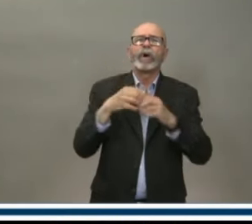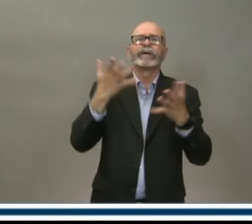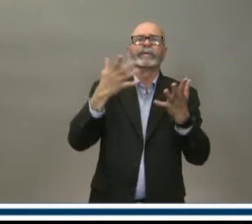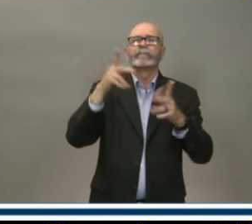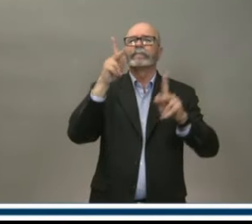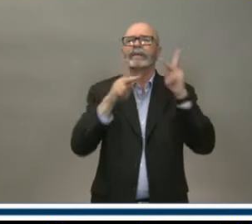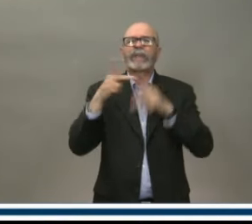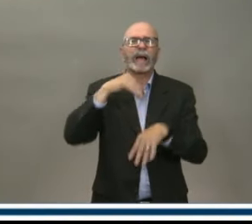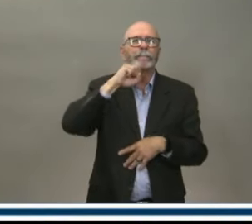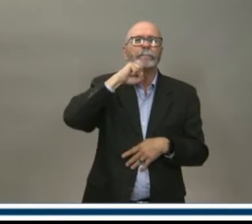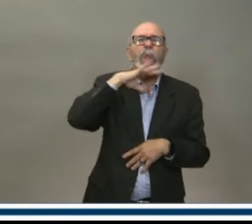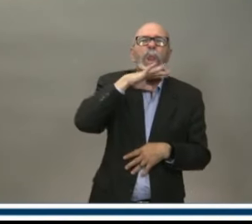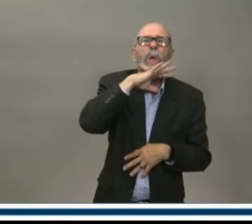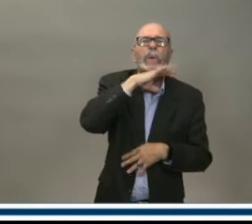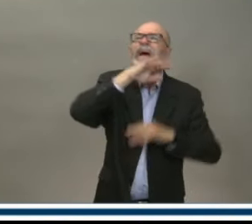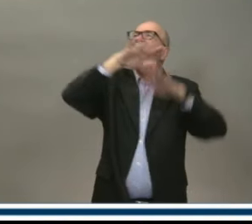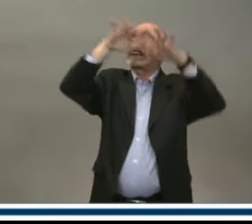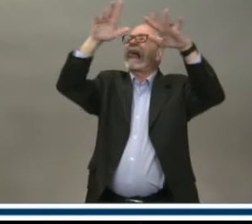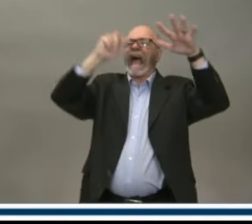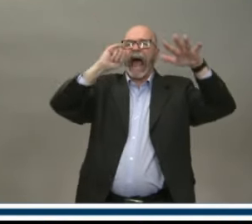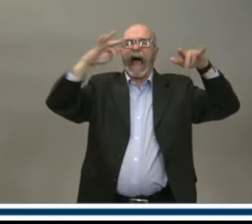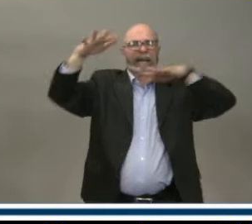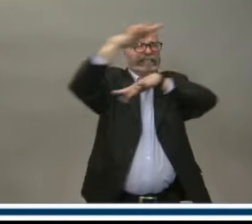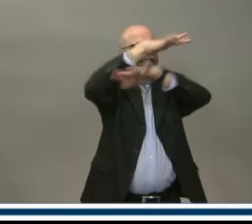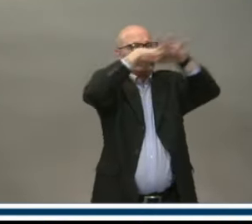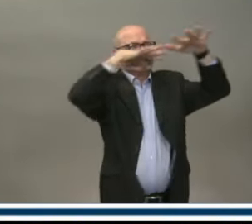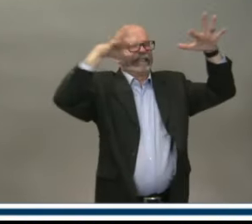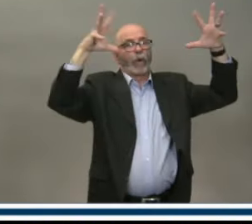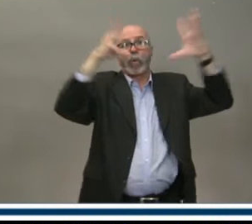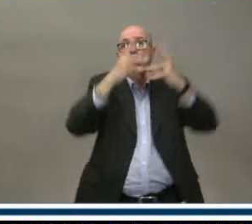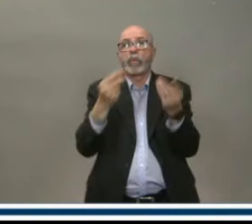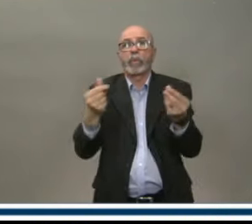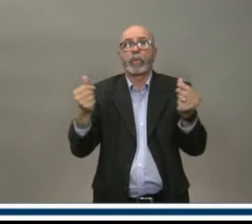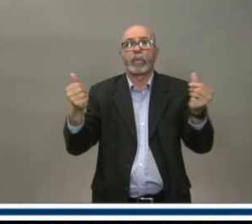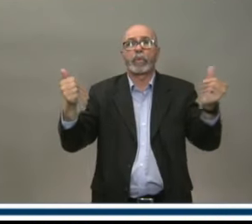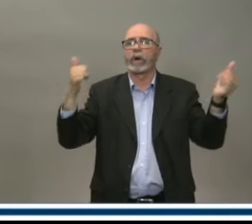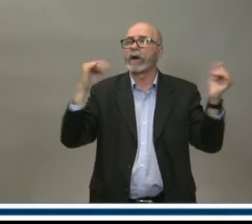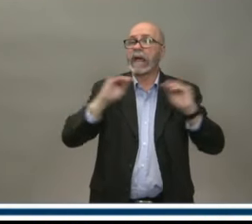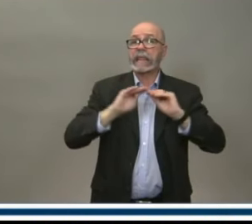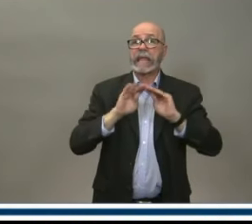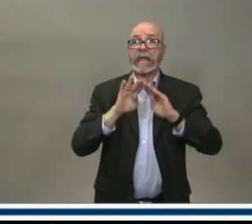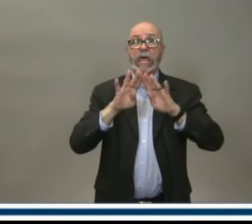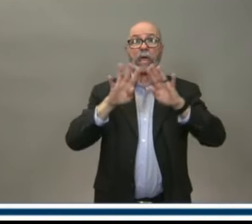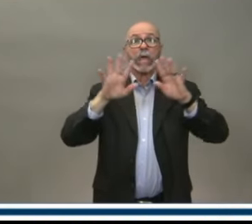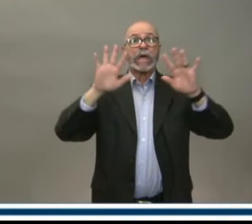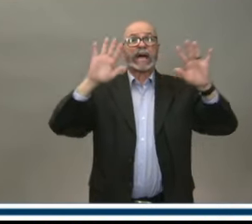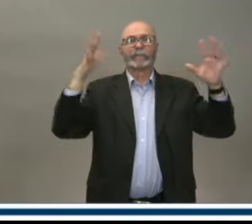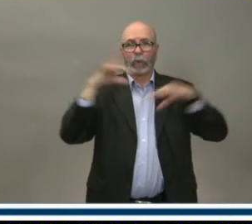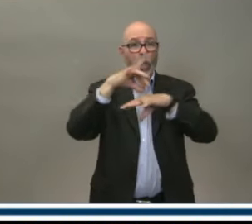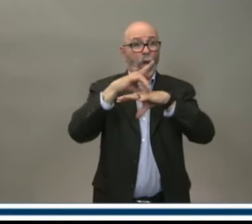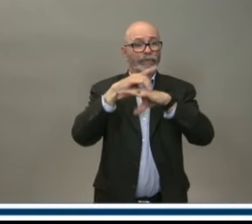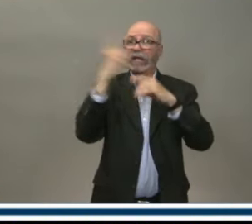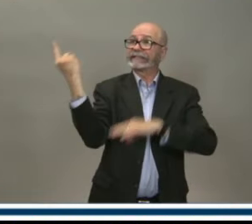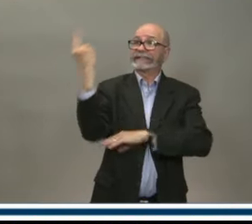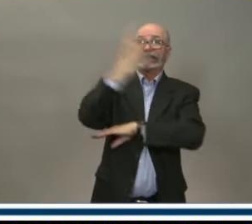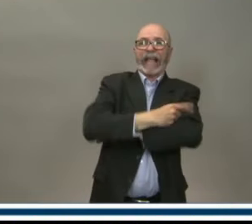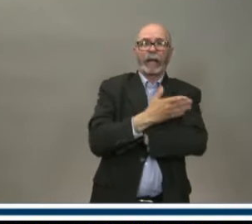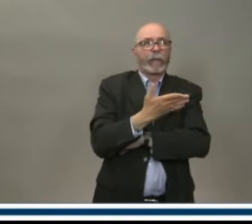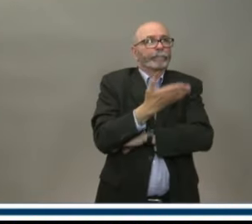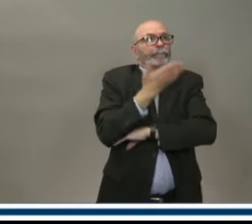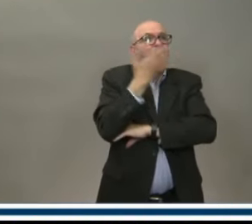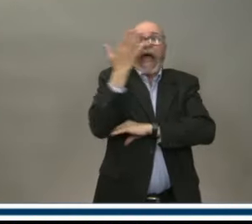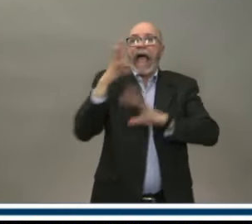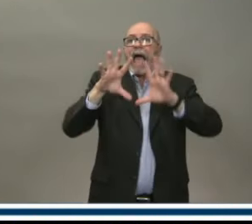50th anniversary of Earth Day. I wanted to ask you, Premier McNeil, if there's any talk in government about seizing this opportunity to make a